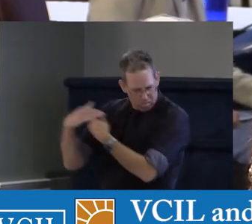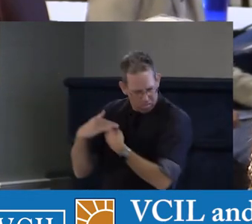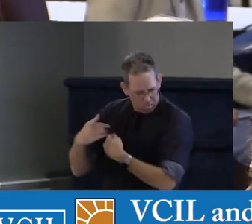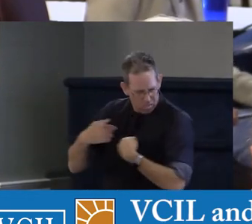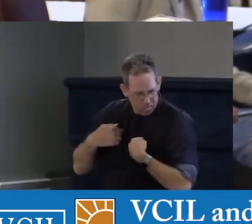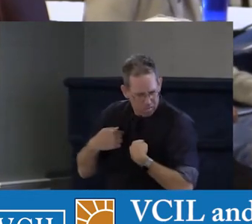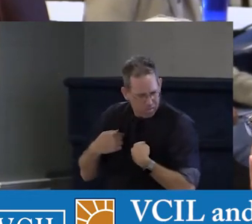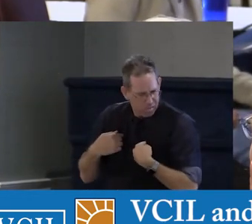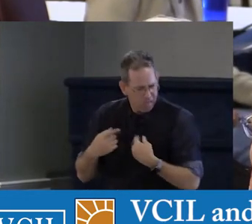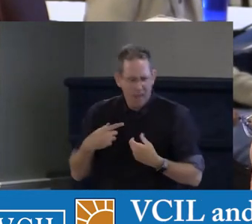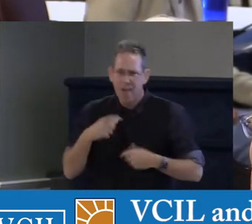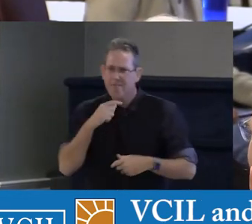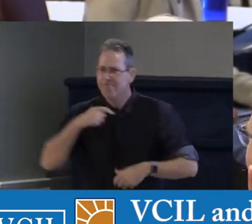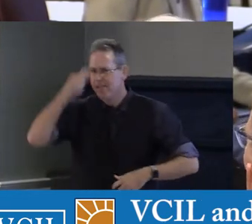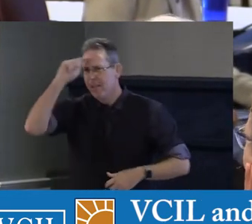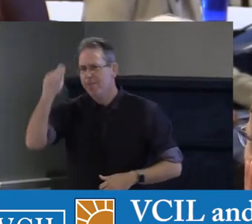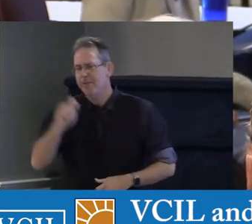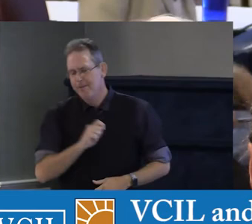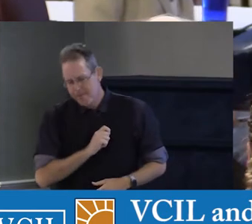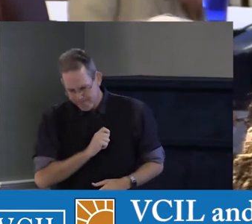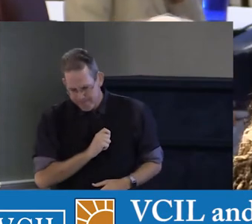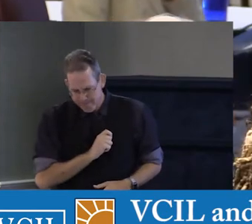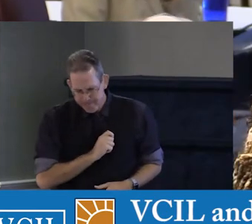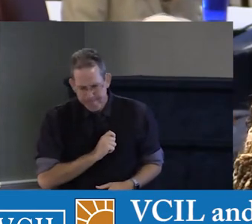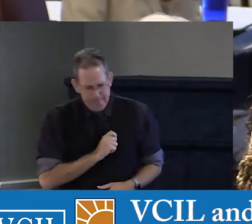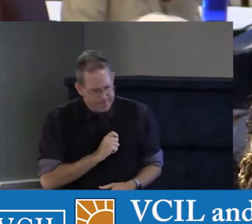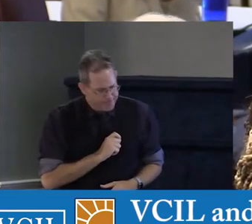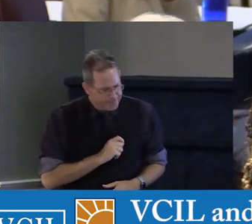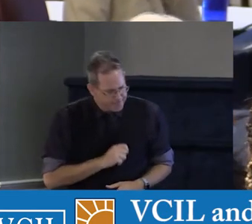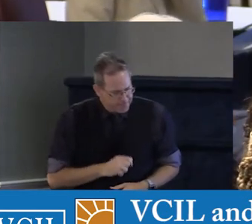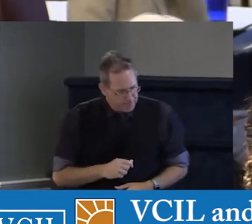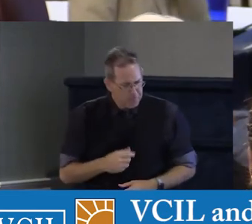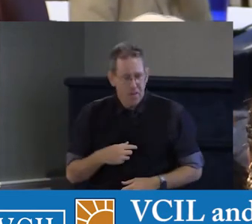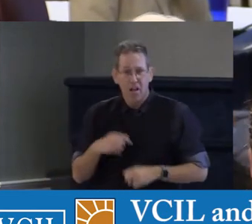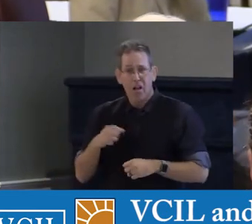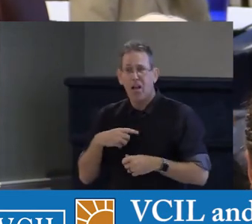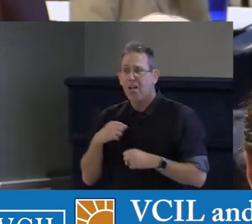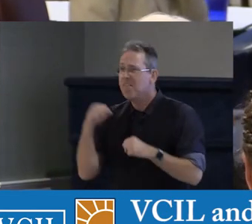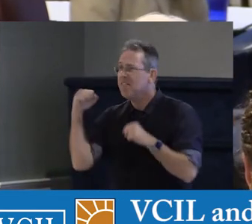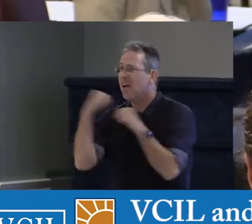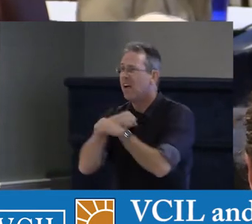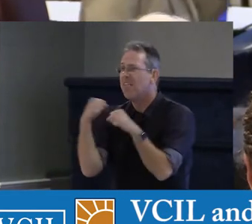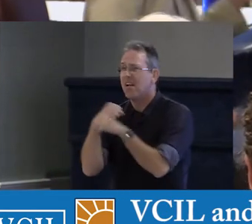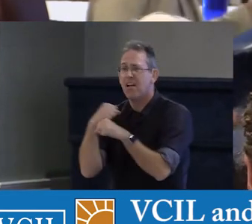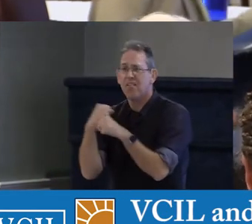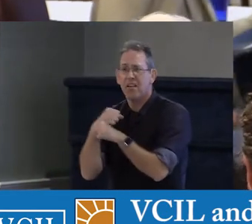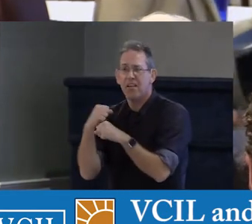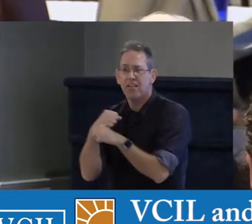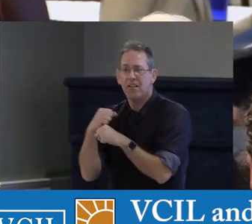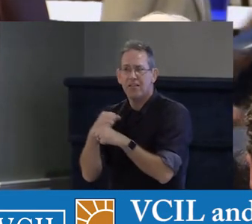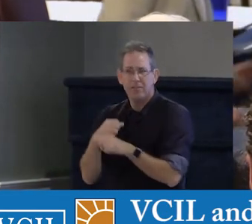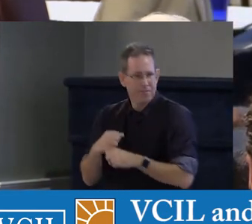land. Cap in hand. Get good and close to the mic, Jenny.